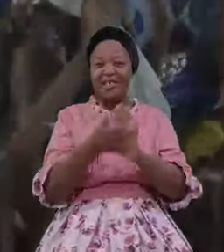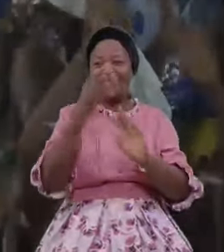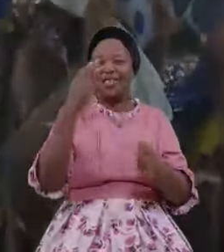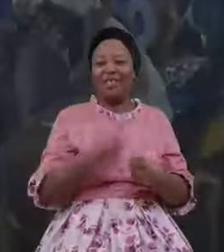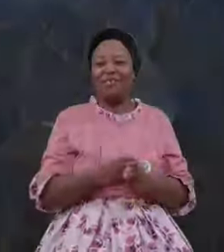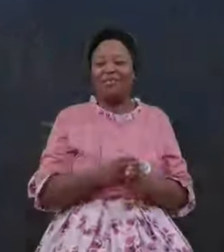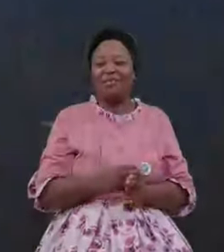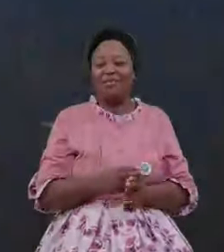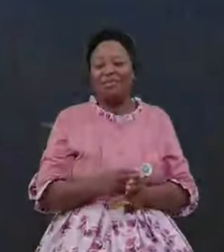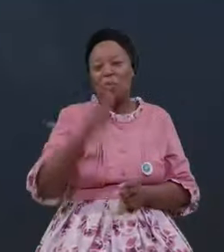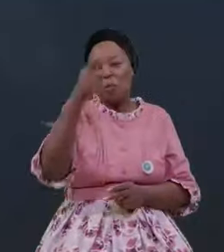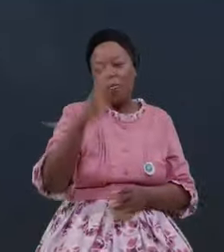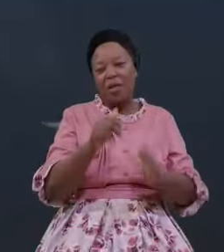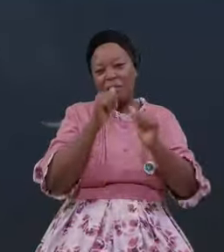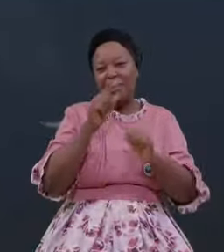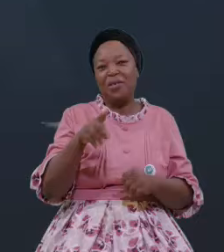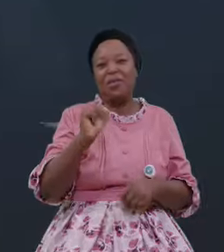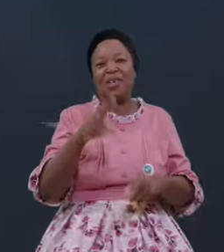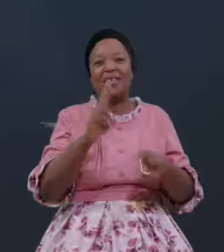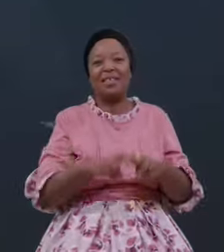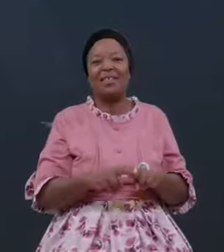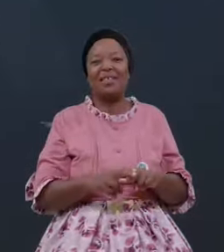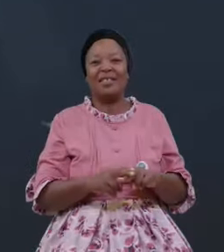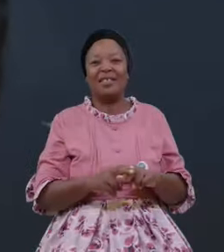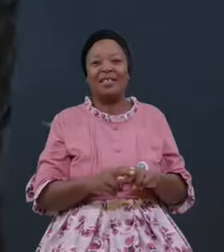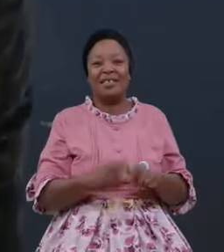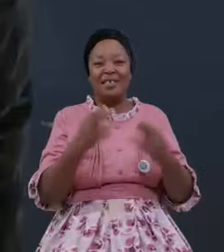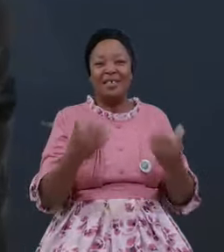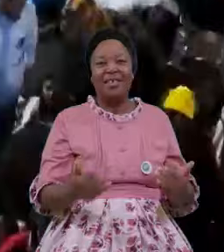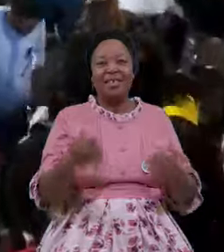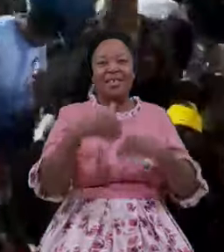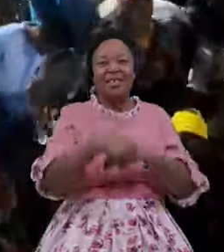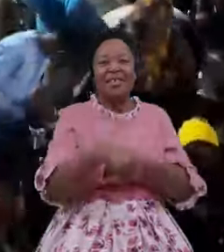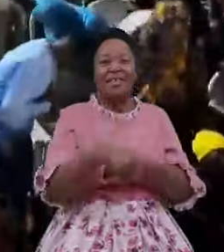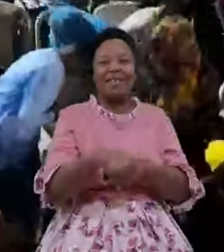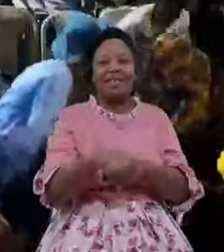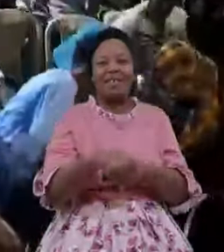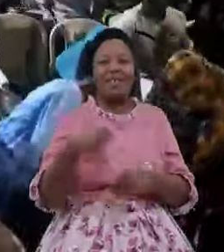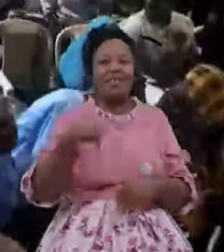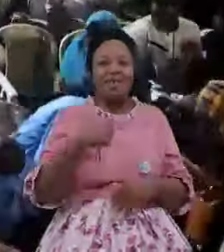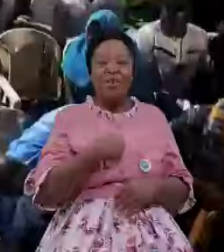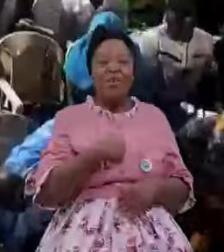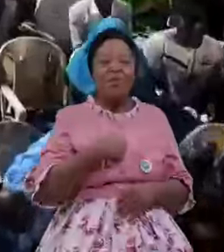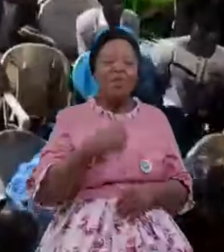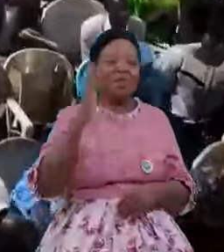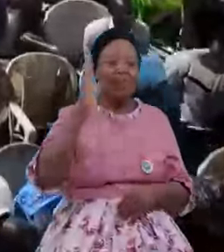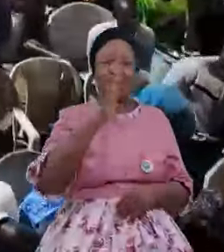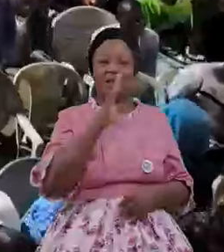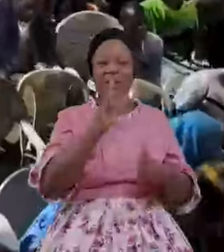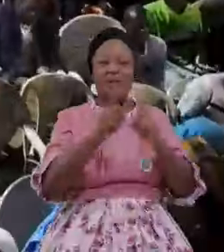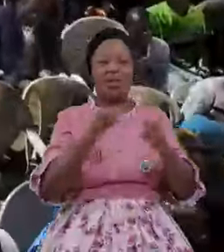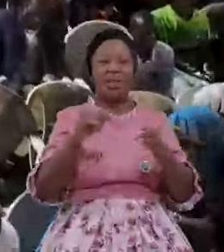God bless you. You can sit down. Tonight, we've been talking about